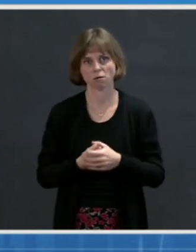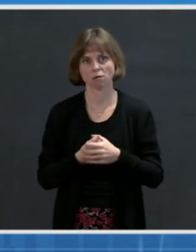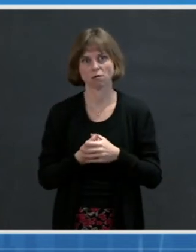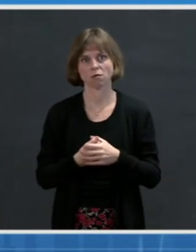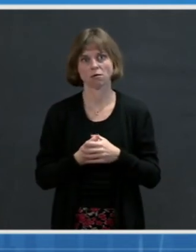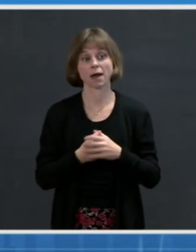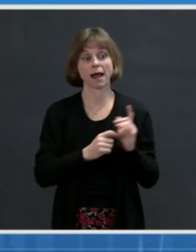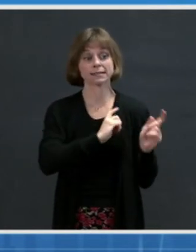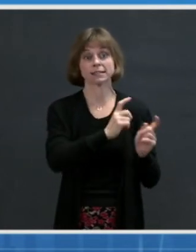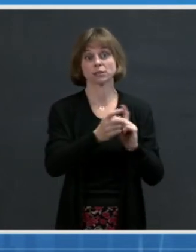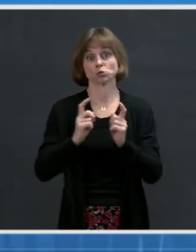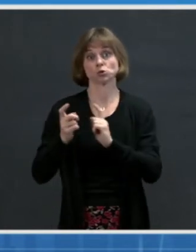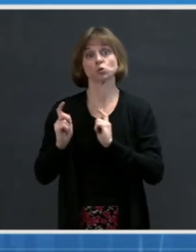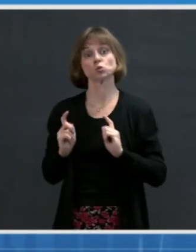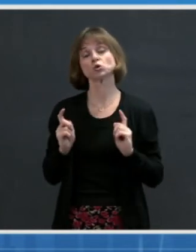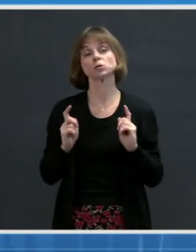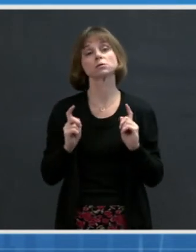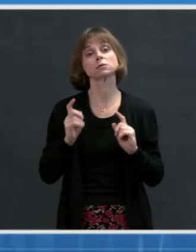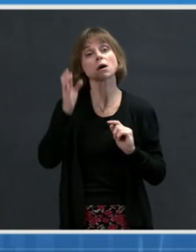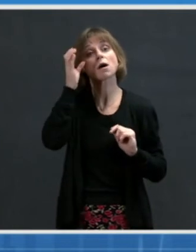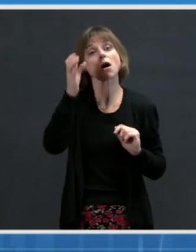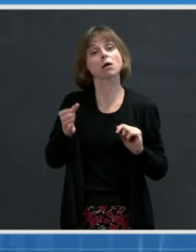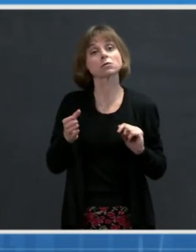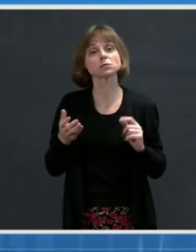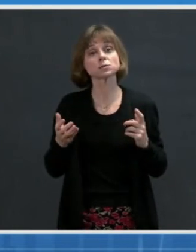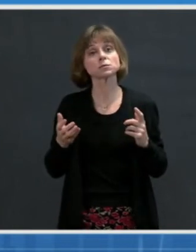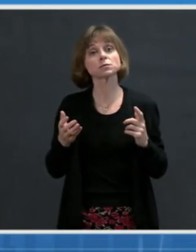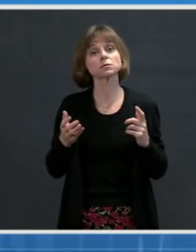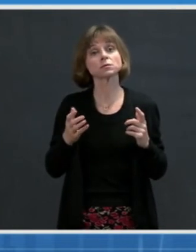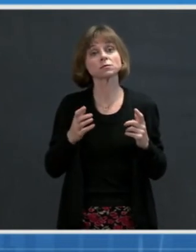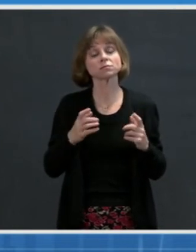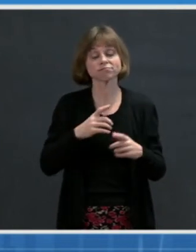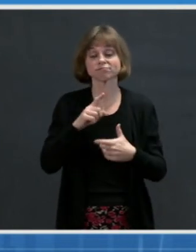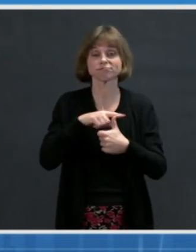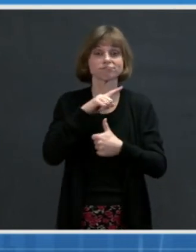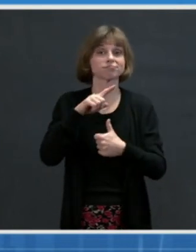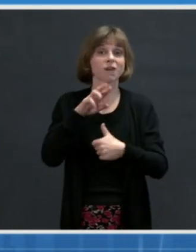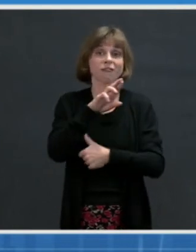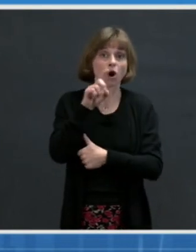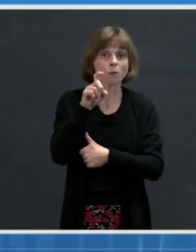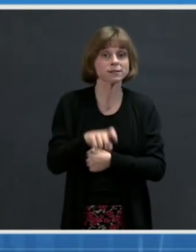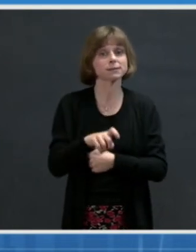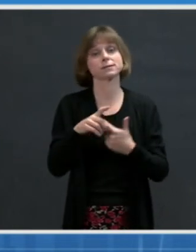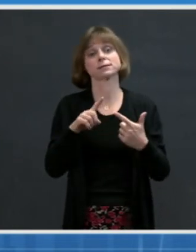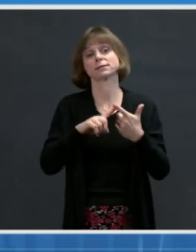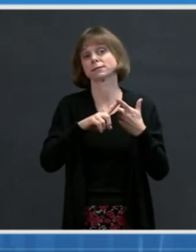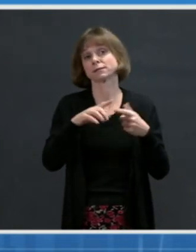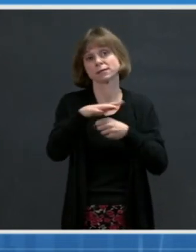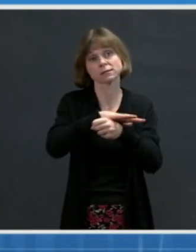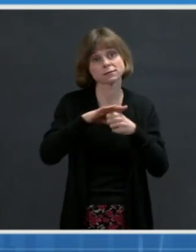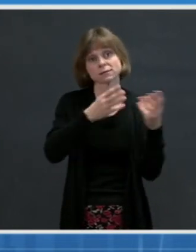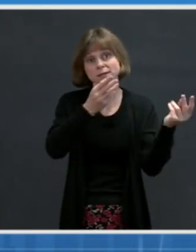approach will mirror the current allocations process across jurisdictions, pharmacies, and community health